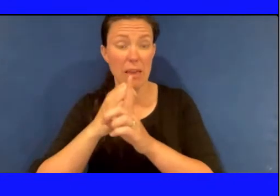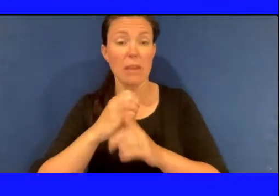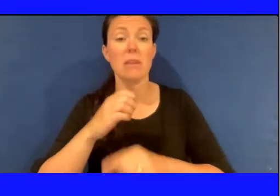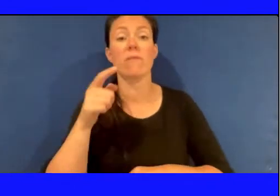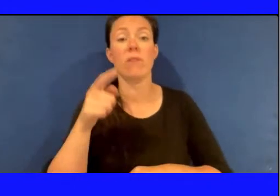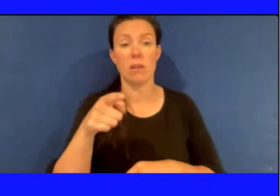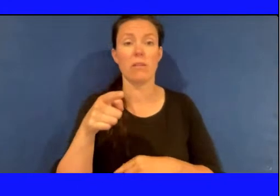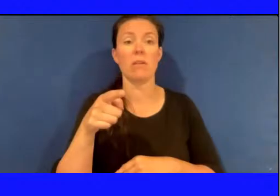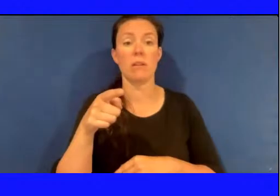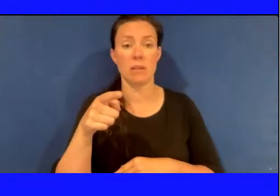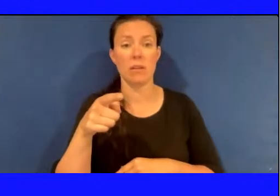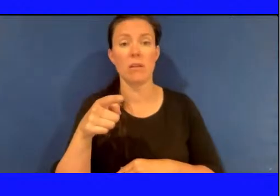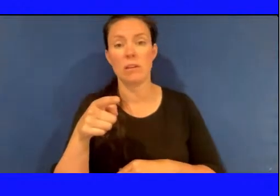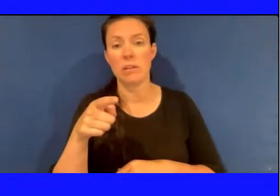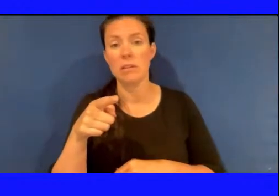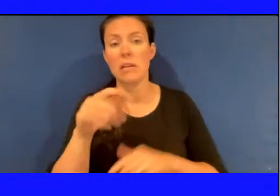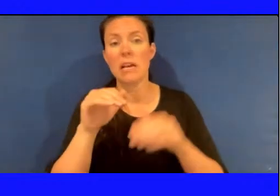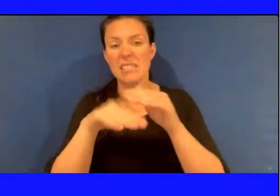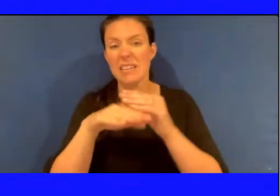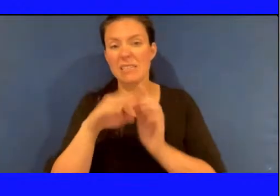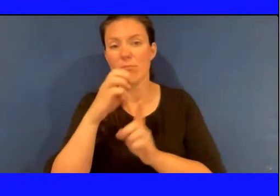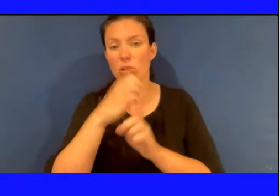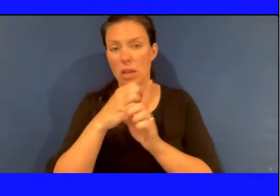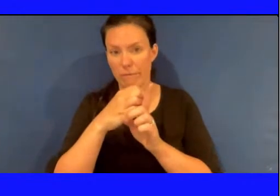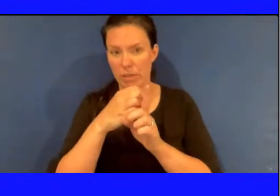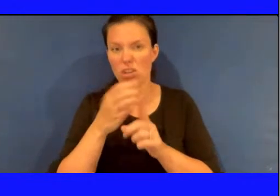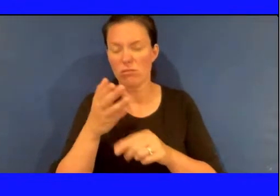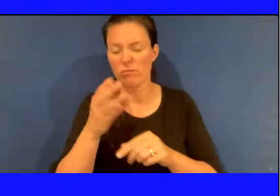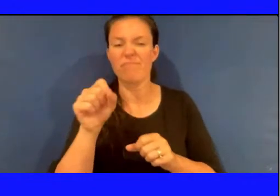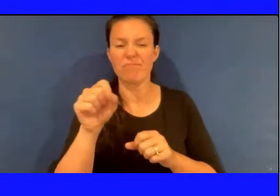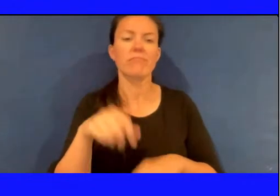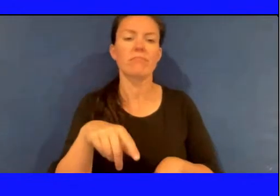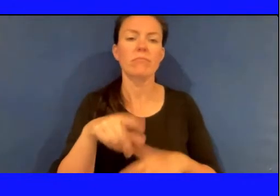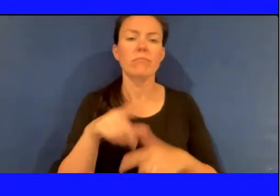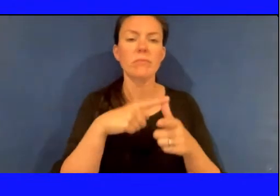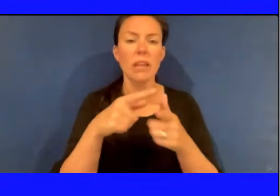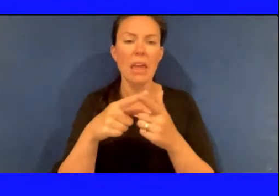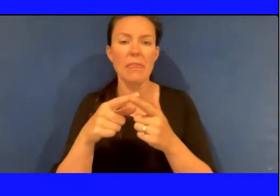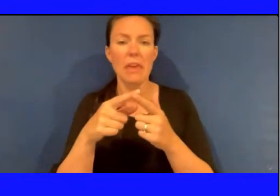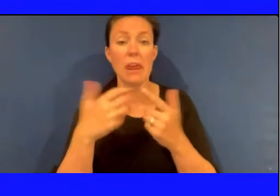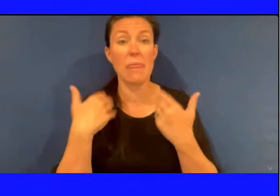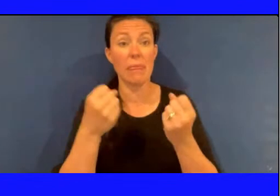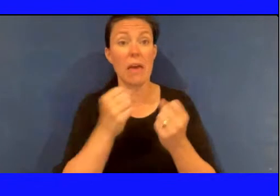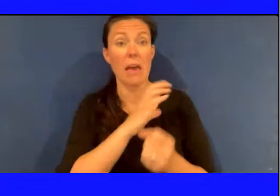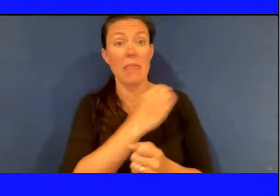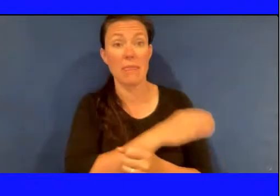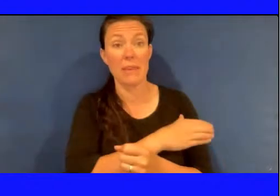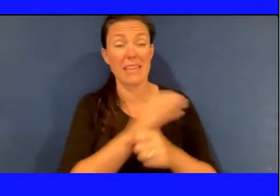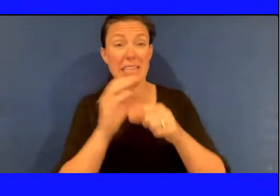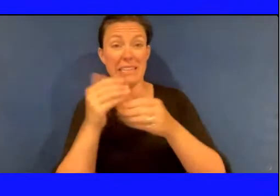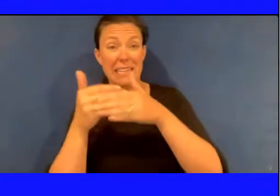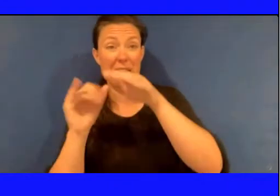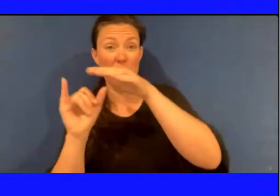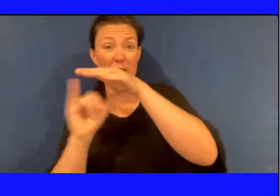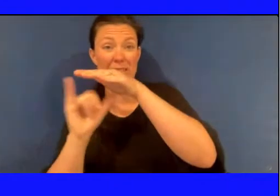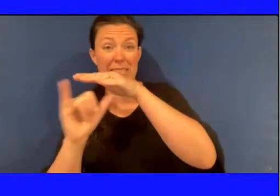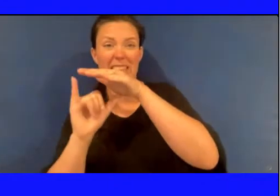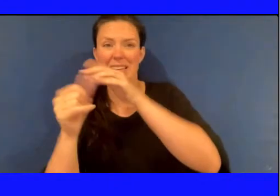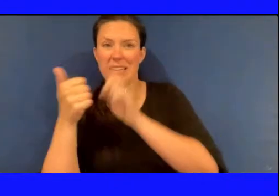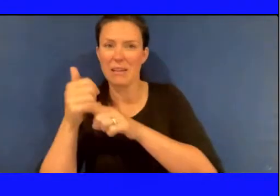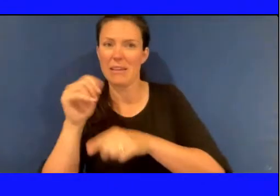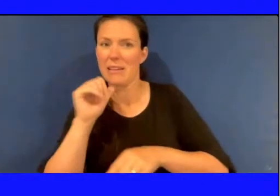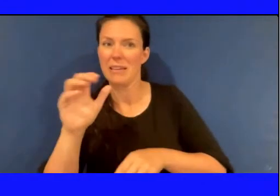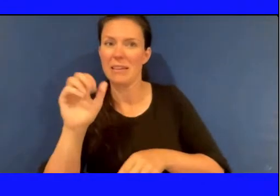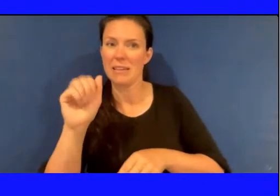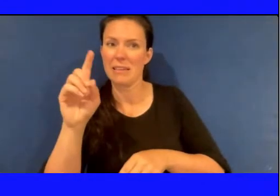elevator, accessible elevator and stairs. Obviously, having a health clinic with a subway station that's not ADA accessible doesn't make a